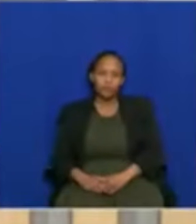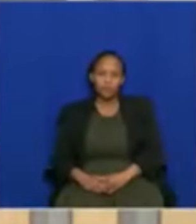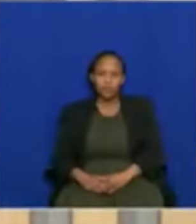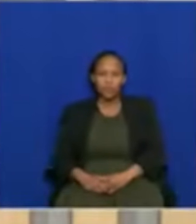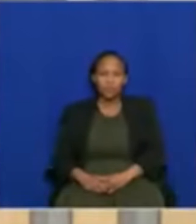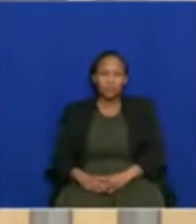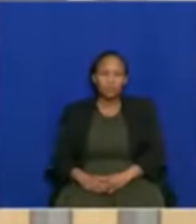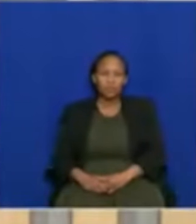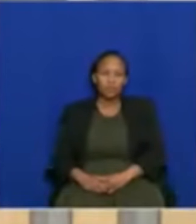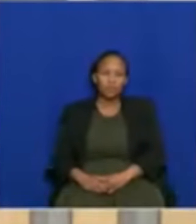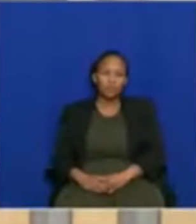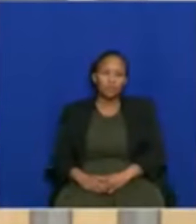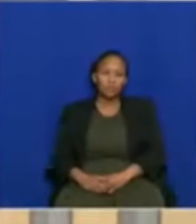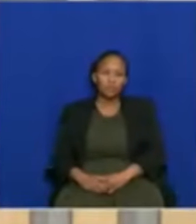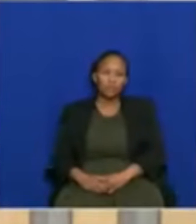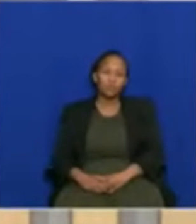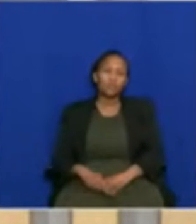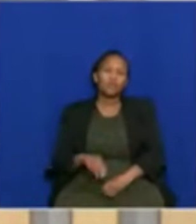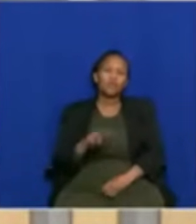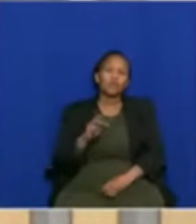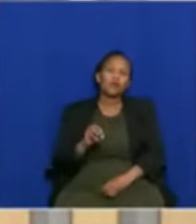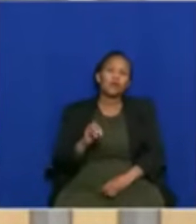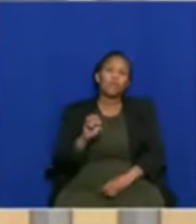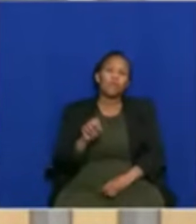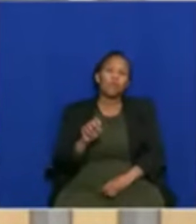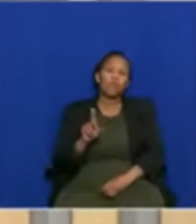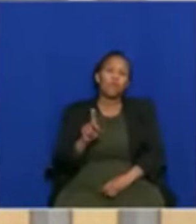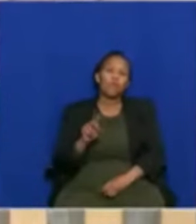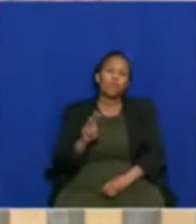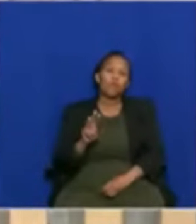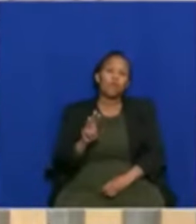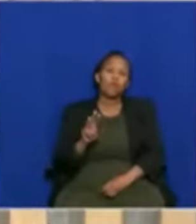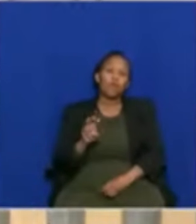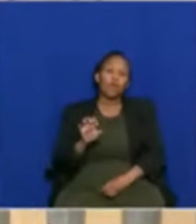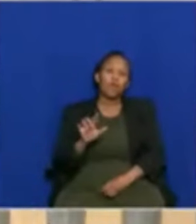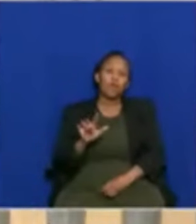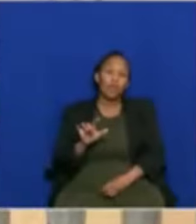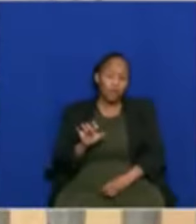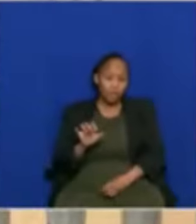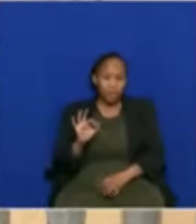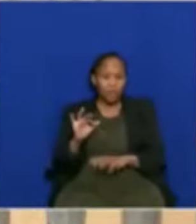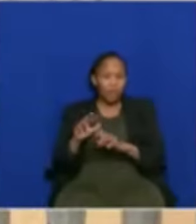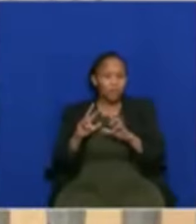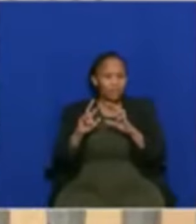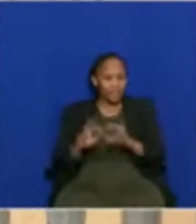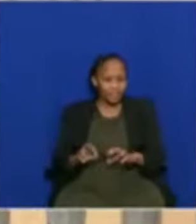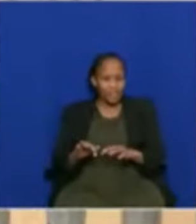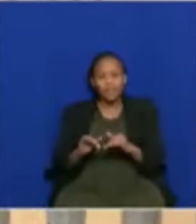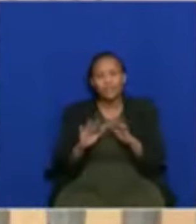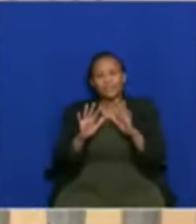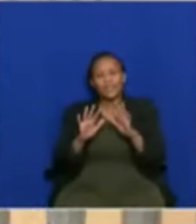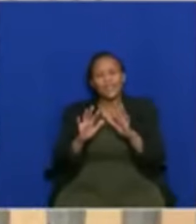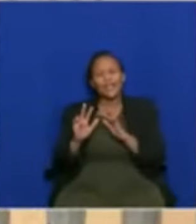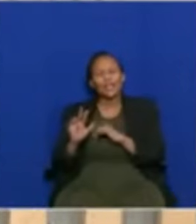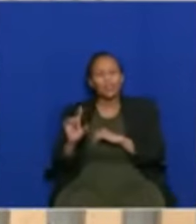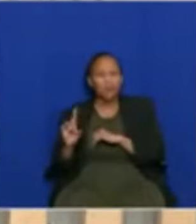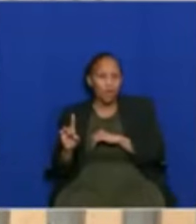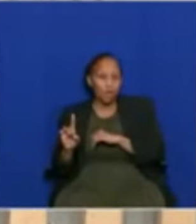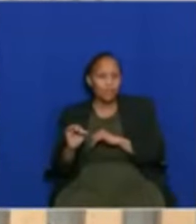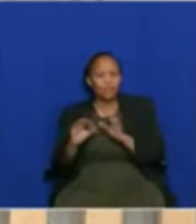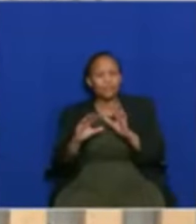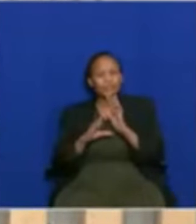we are now, you remember, at 1081, when we were issuing those Section 28 subpoenas. We looked